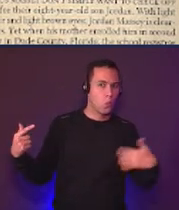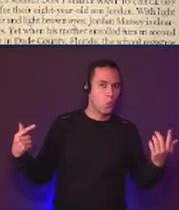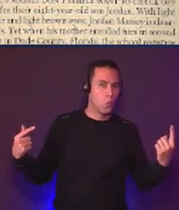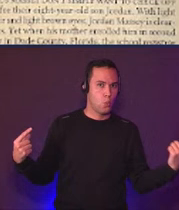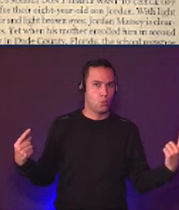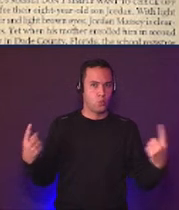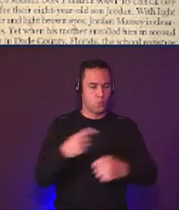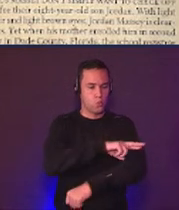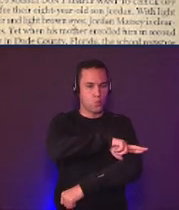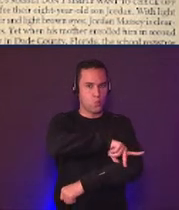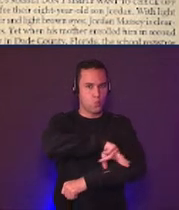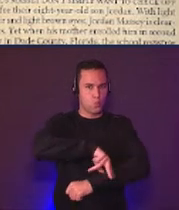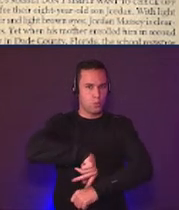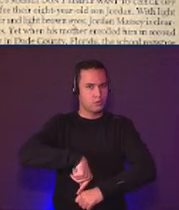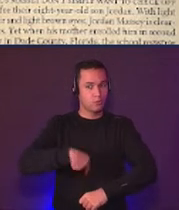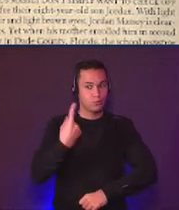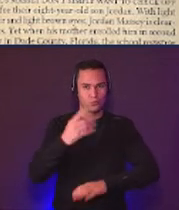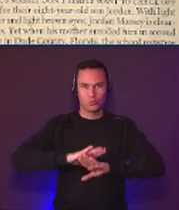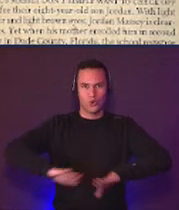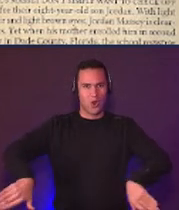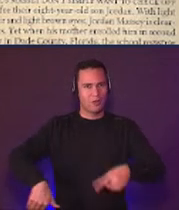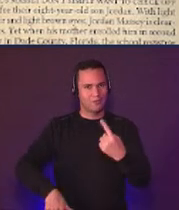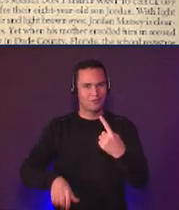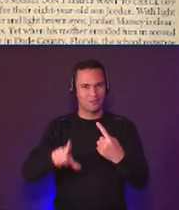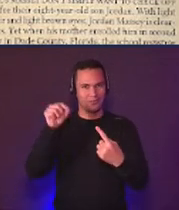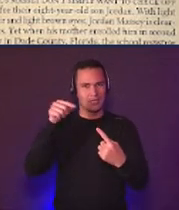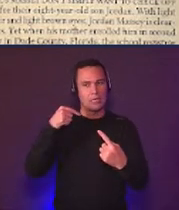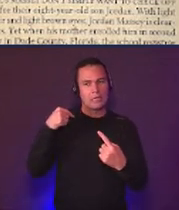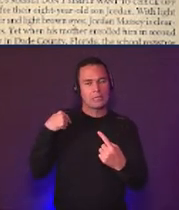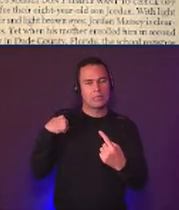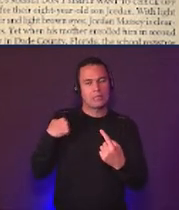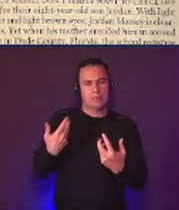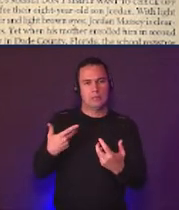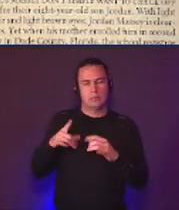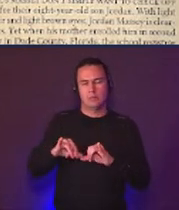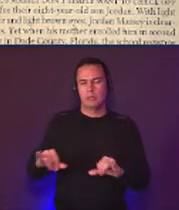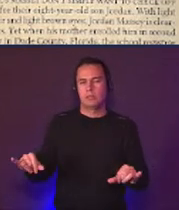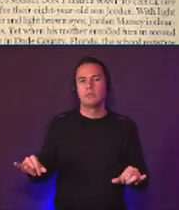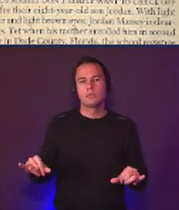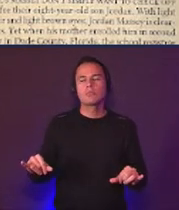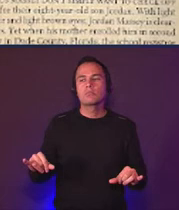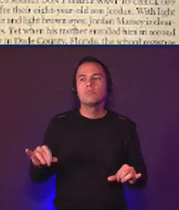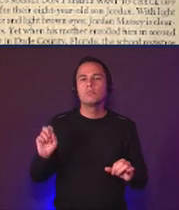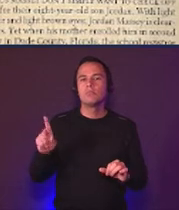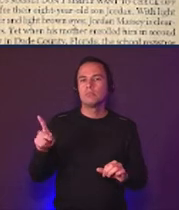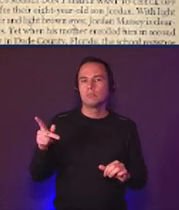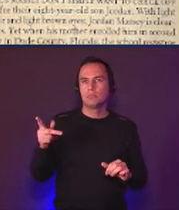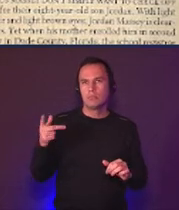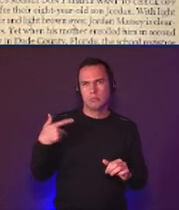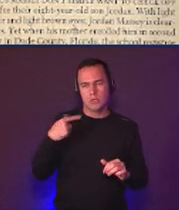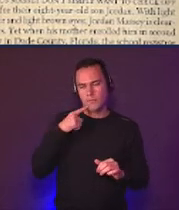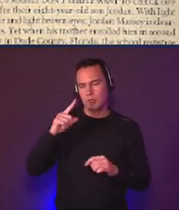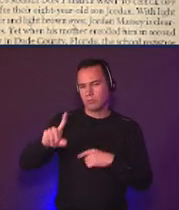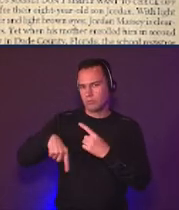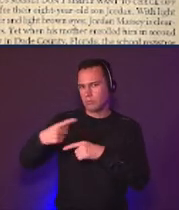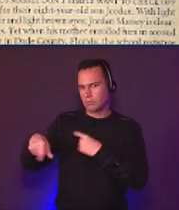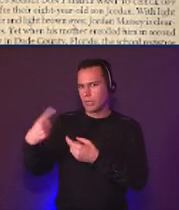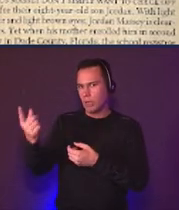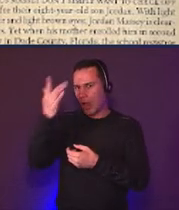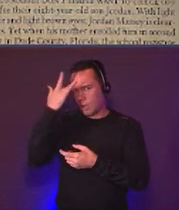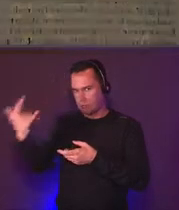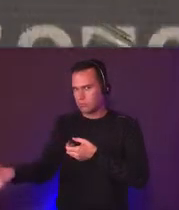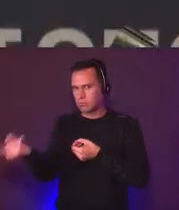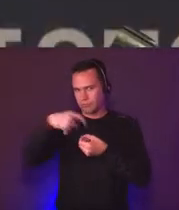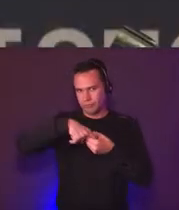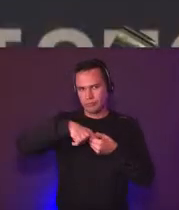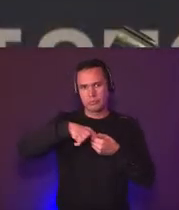a single race. And so I gave them the form back and I said, okay, well, I'll be back tomorrow. And so I went back the next day and